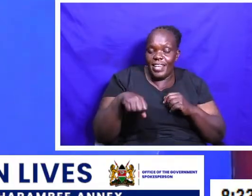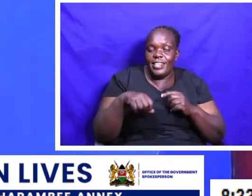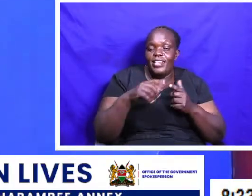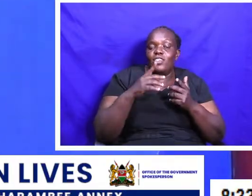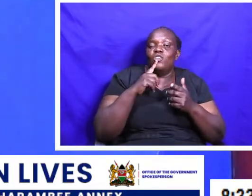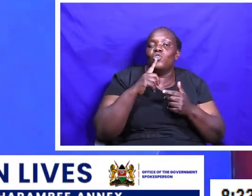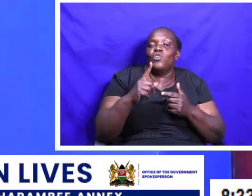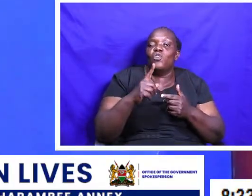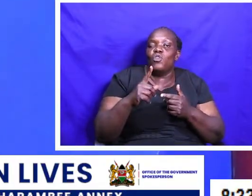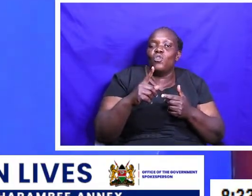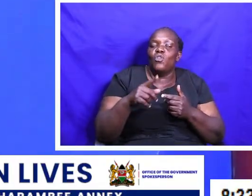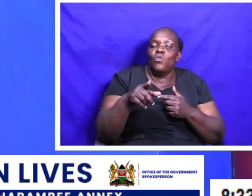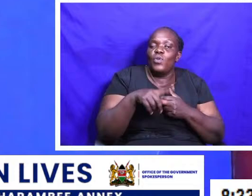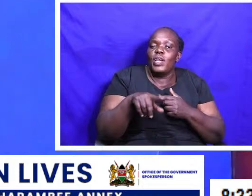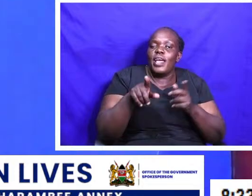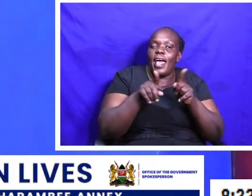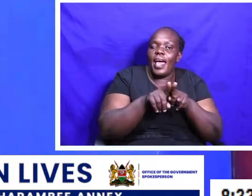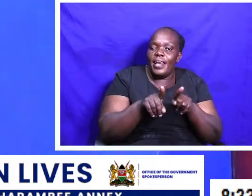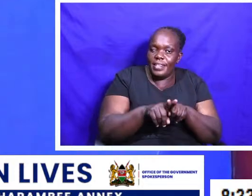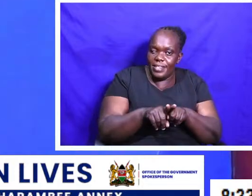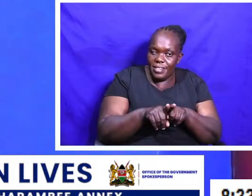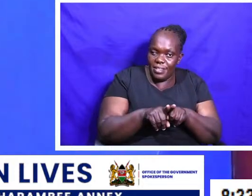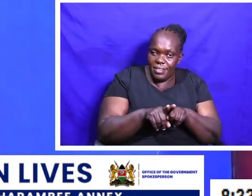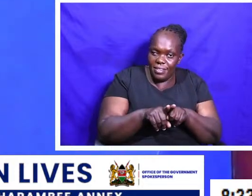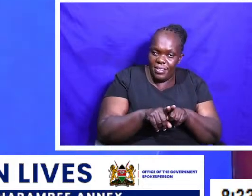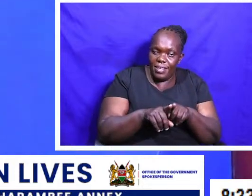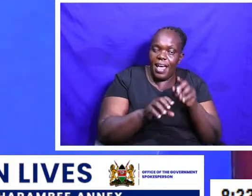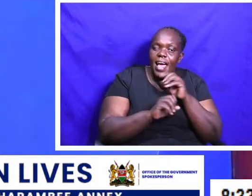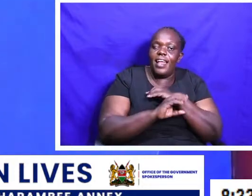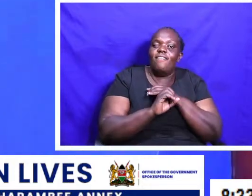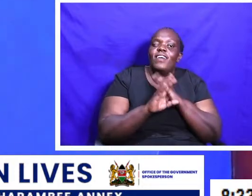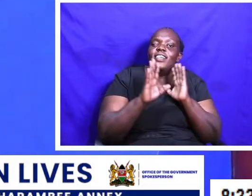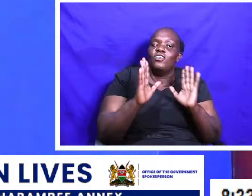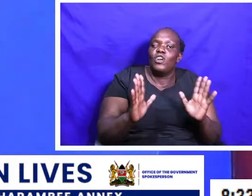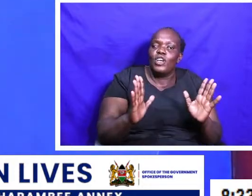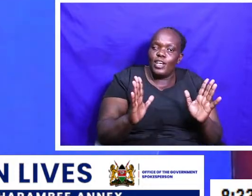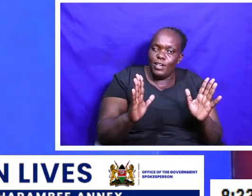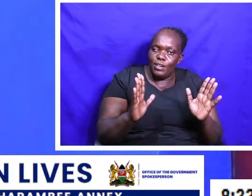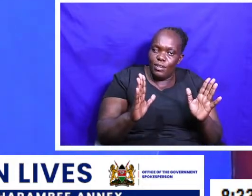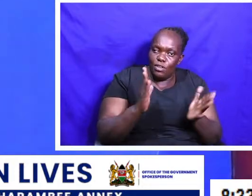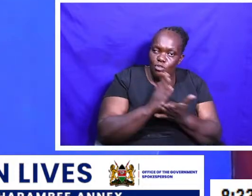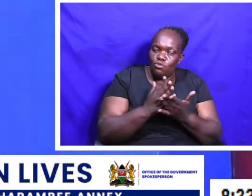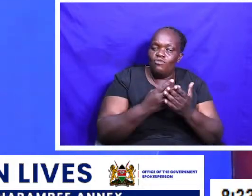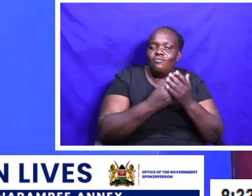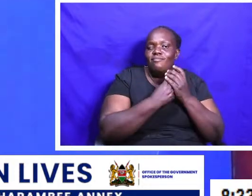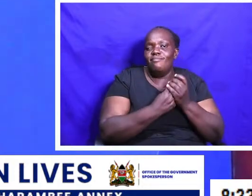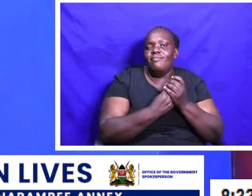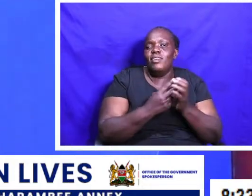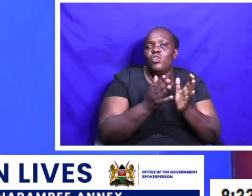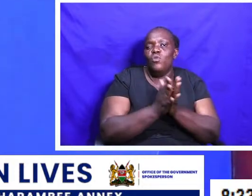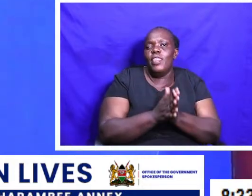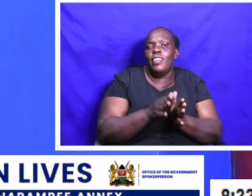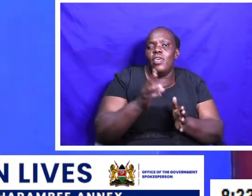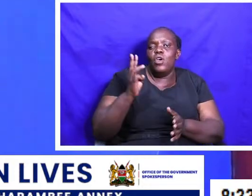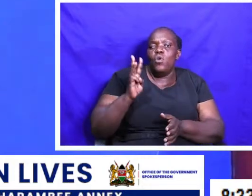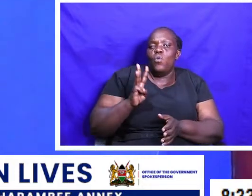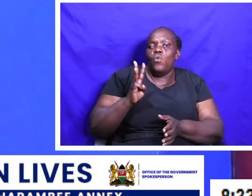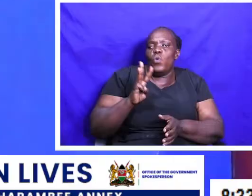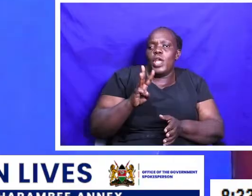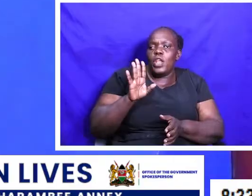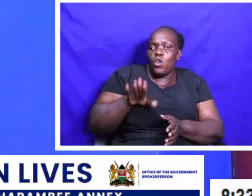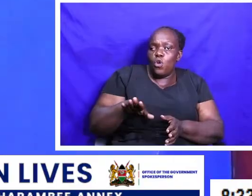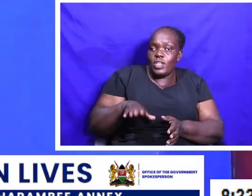Yes. So now we, as an advisory, have partnered with them and